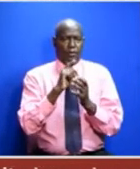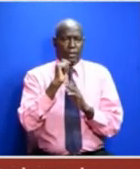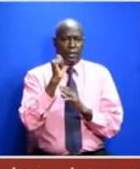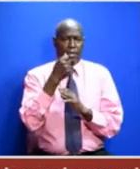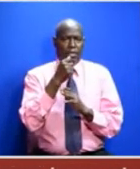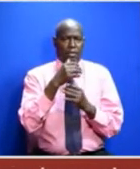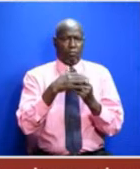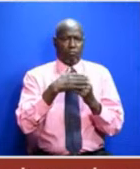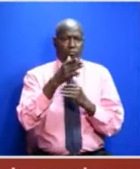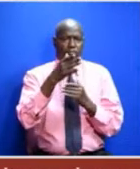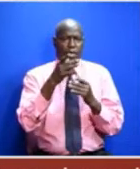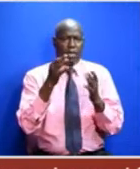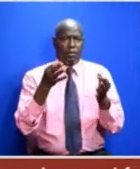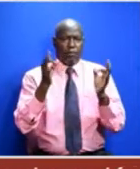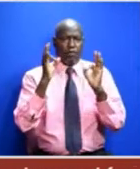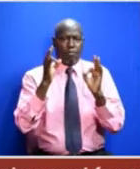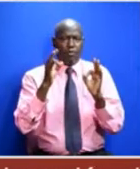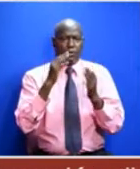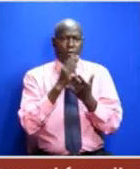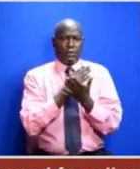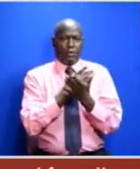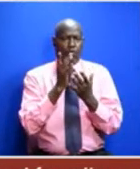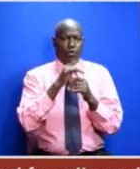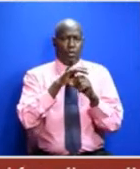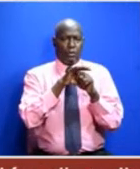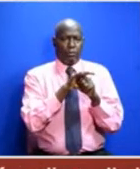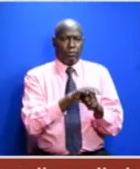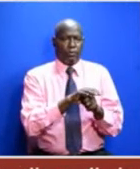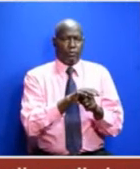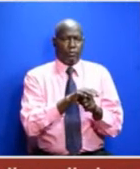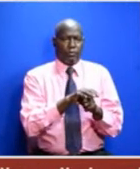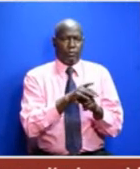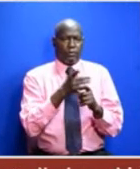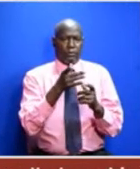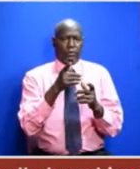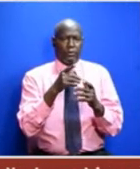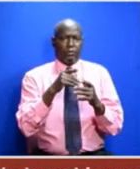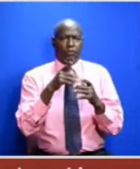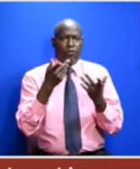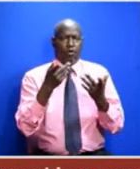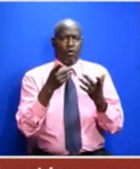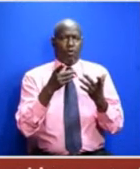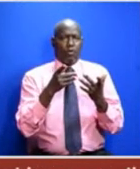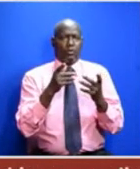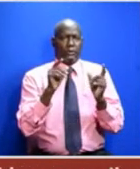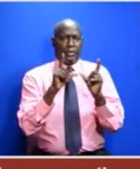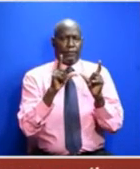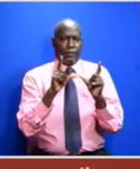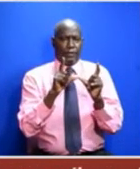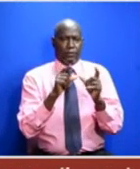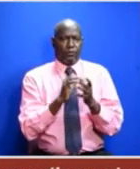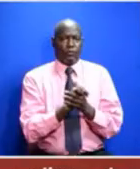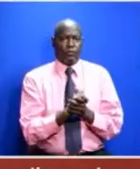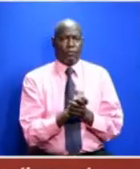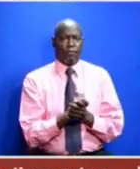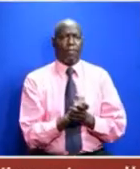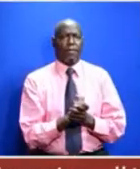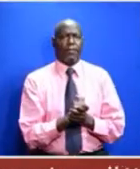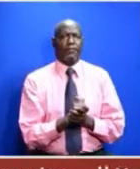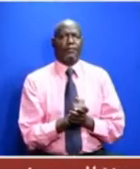informal sector will not be discriminated against the lack of certification. Our very own Bran Mugambi with that